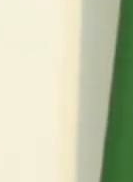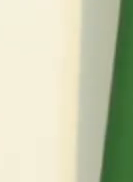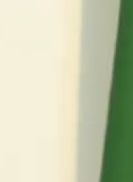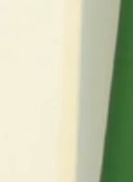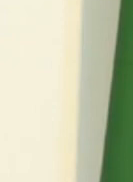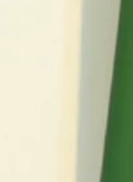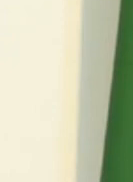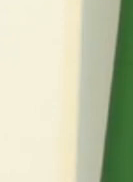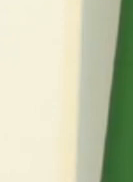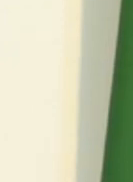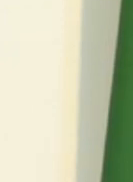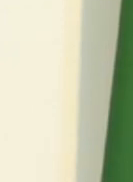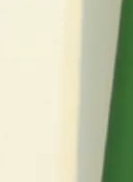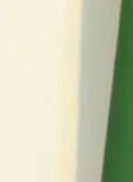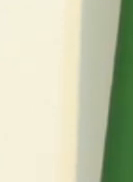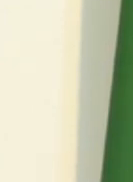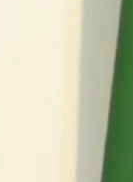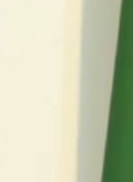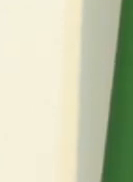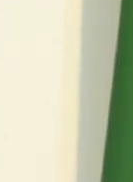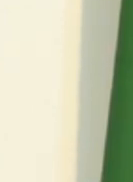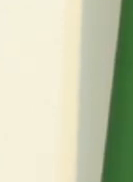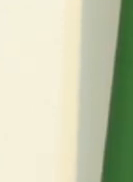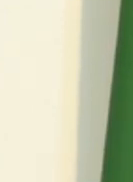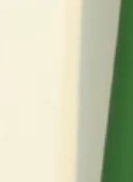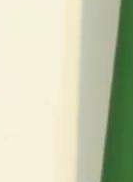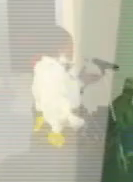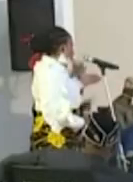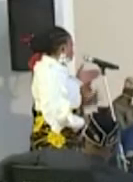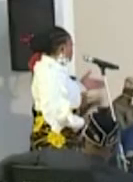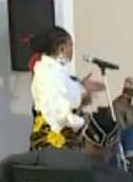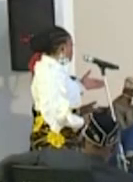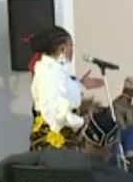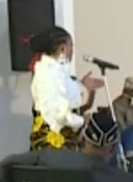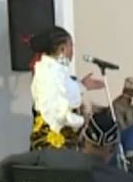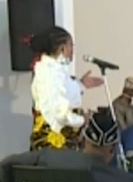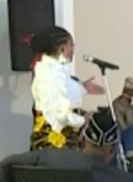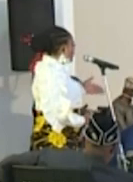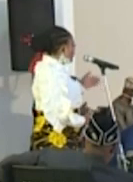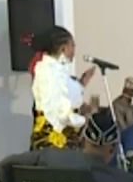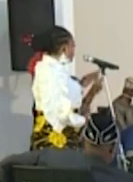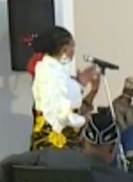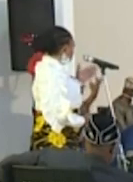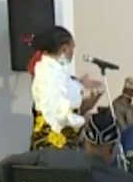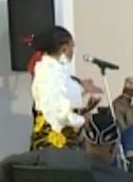Secondly, we have, what do you call, Abuja is said to be epic center